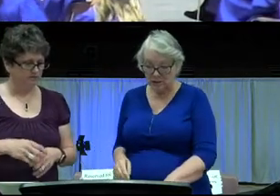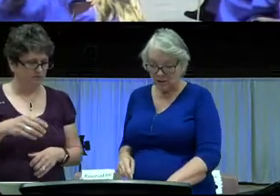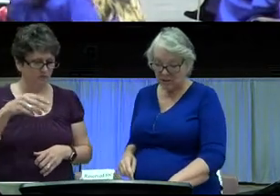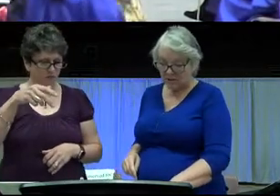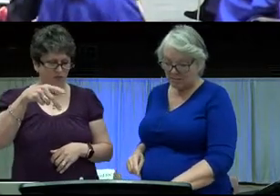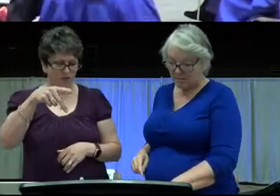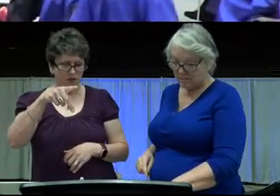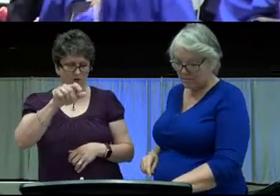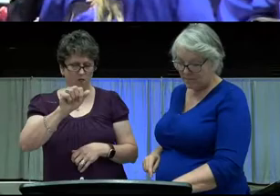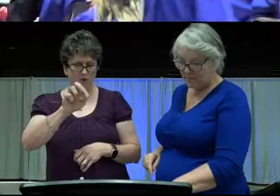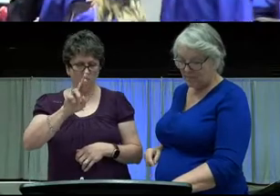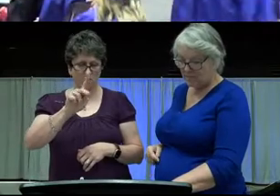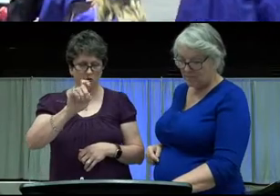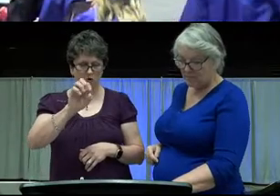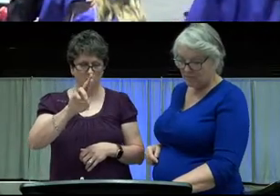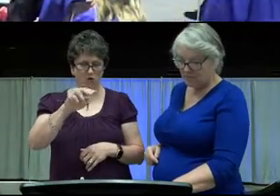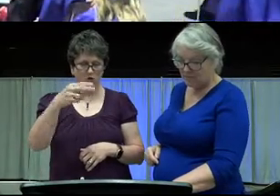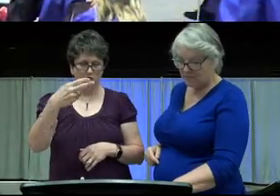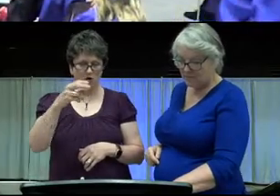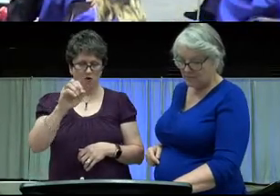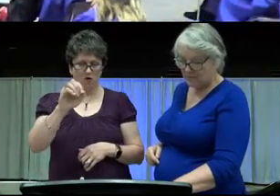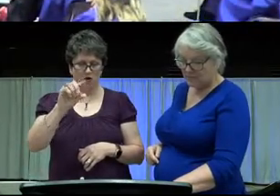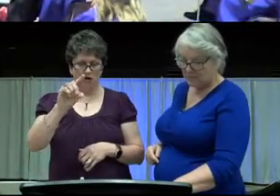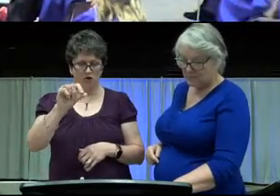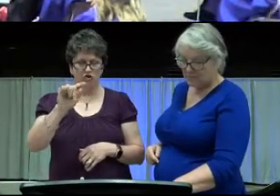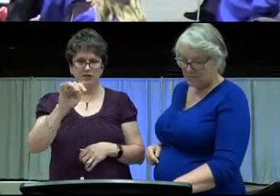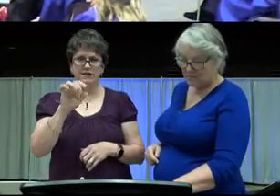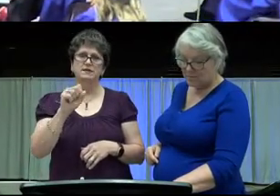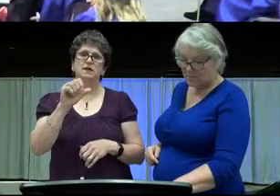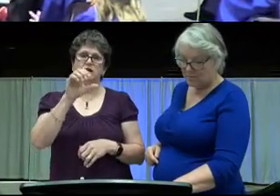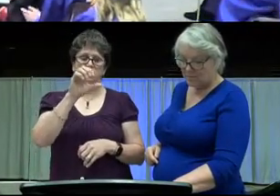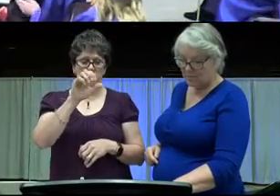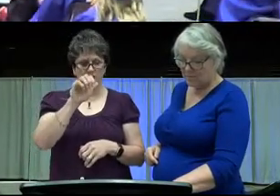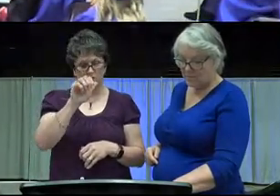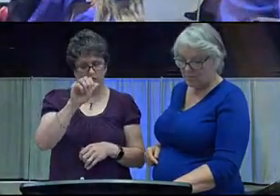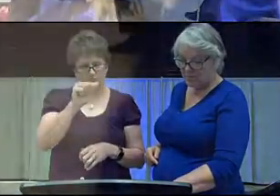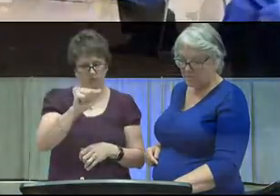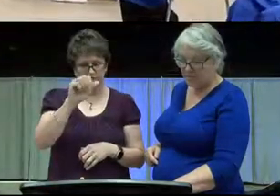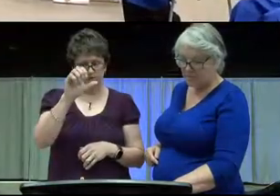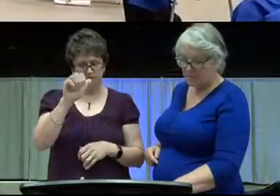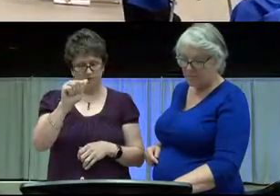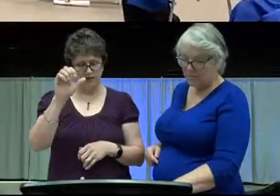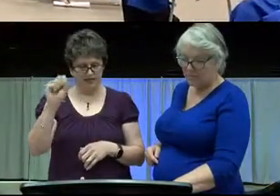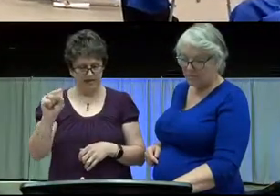Parker Hodges, Associate of Applied Science, Dental Hygiene, High Honors.